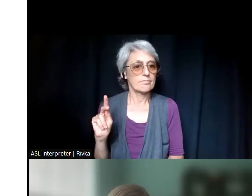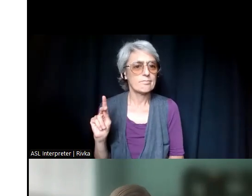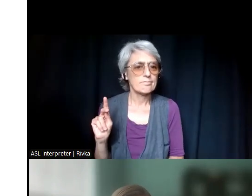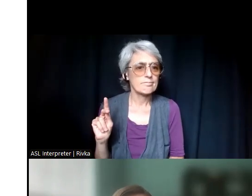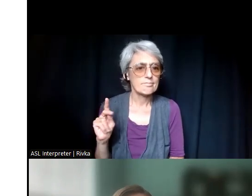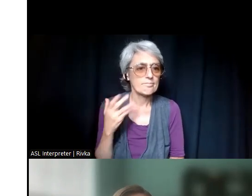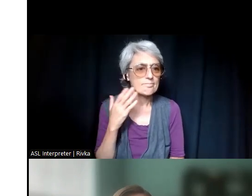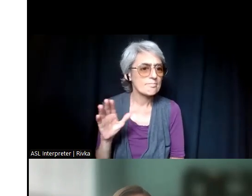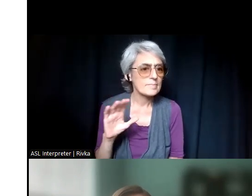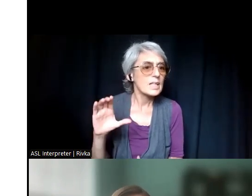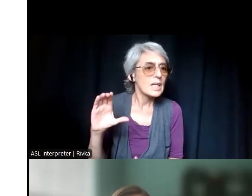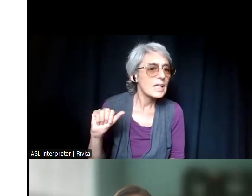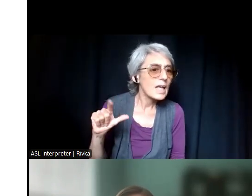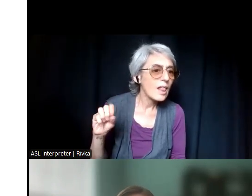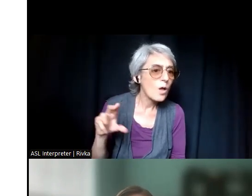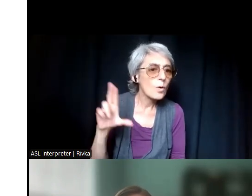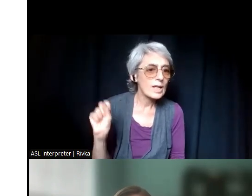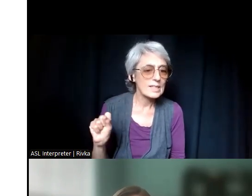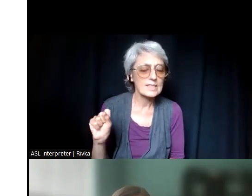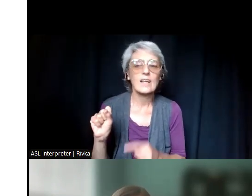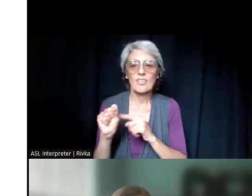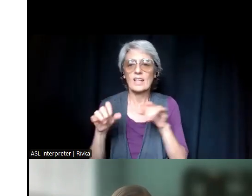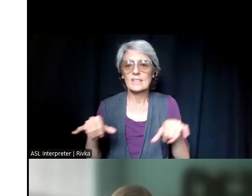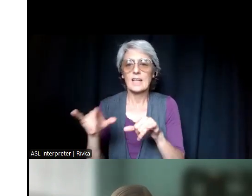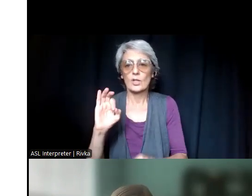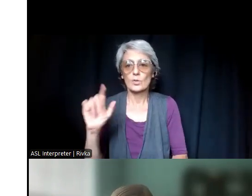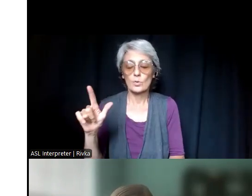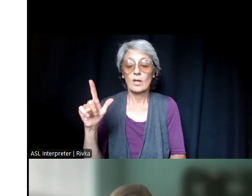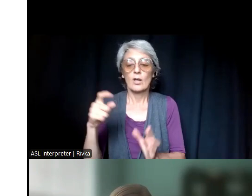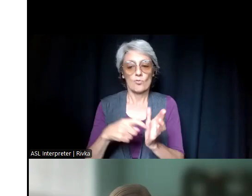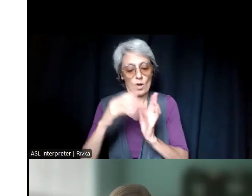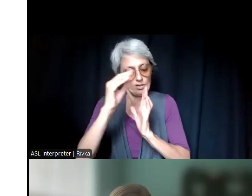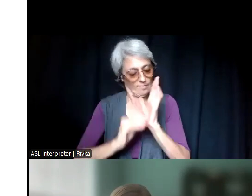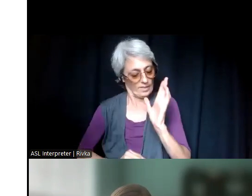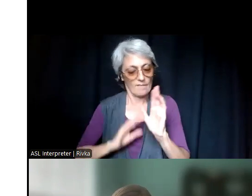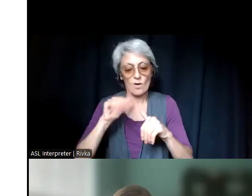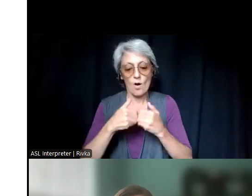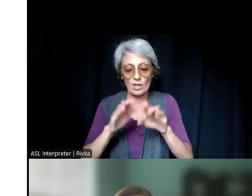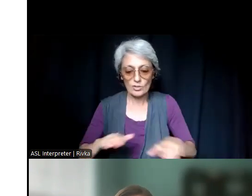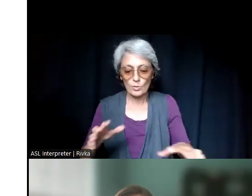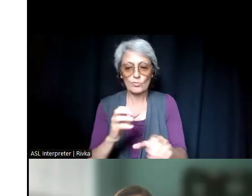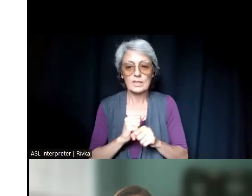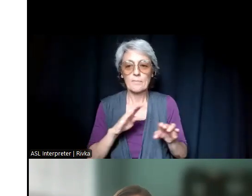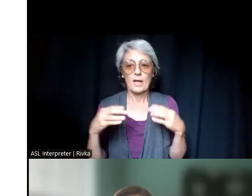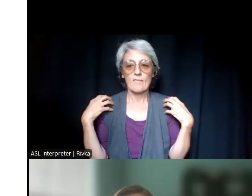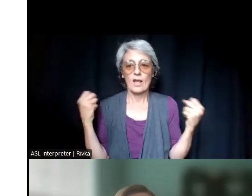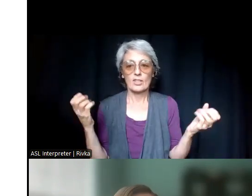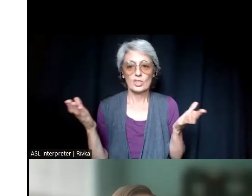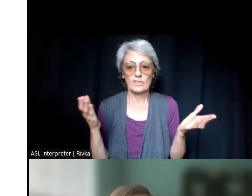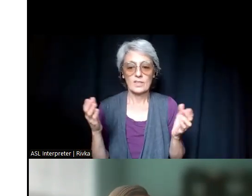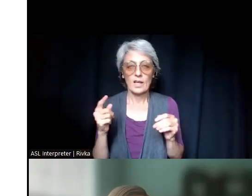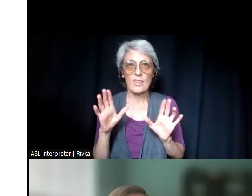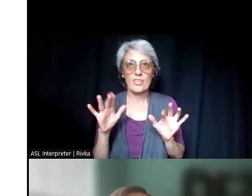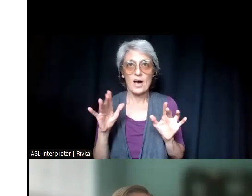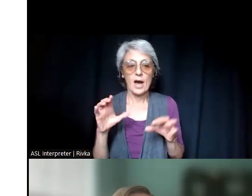standardized tool, which is required to be completed for all children receiving behavioral health services. The CalLocus